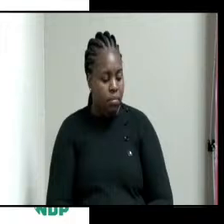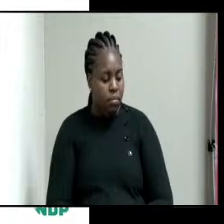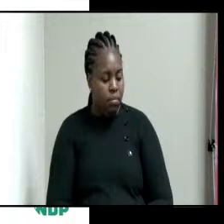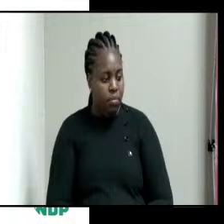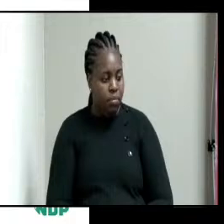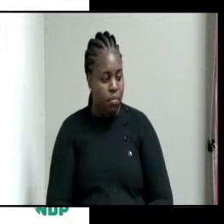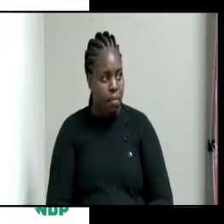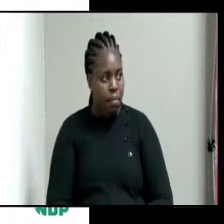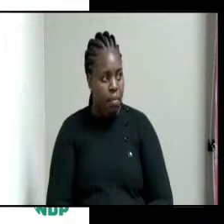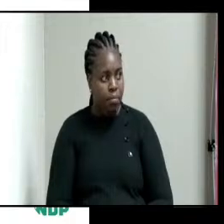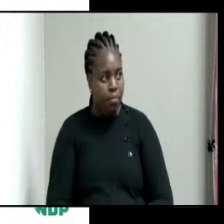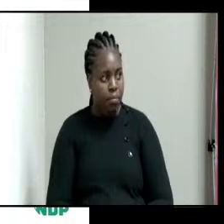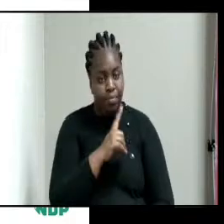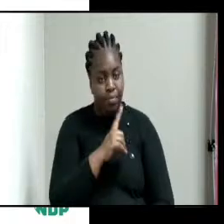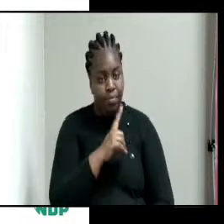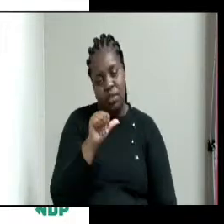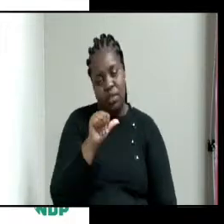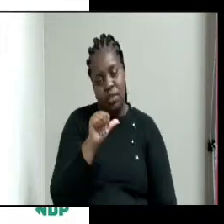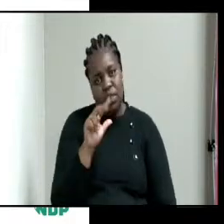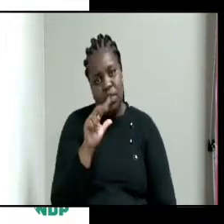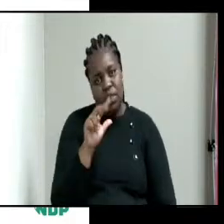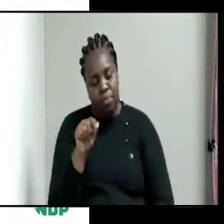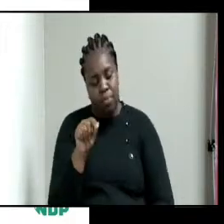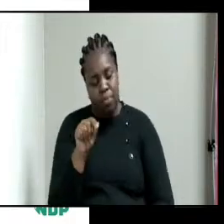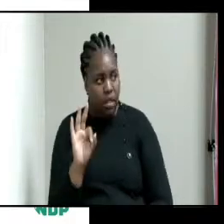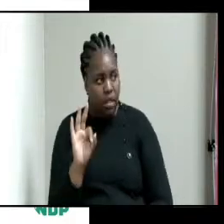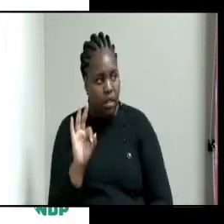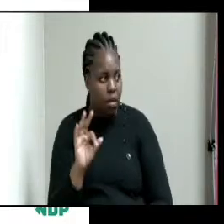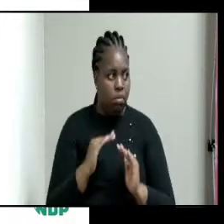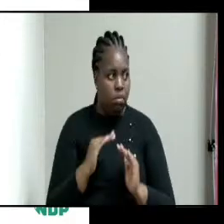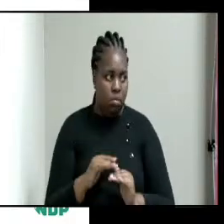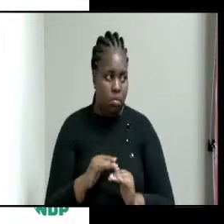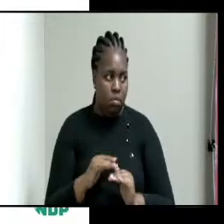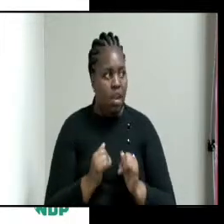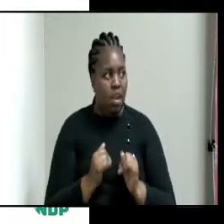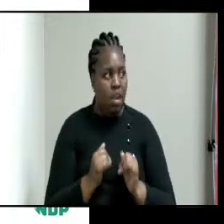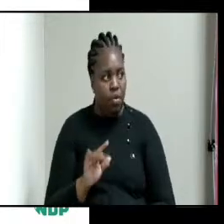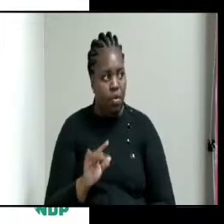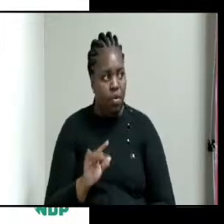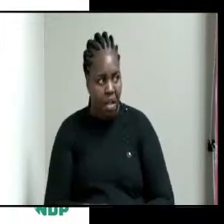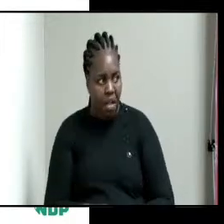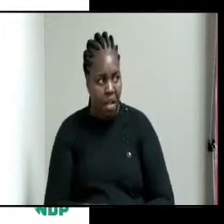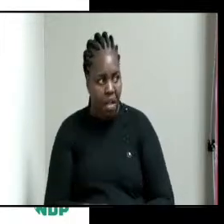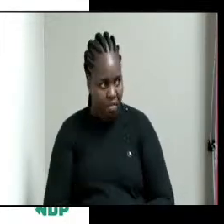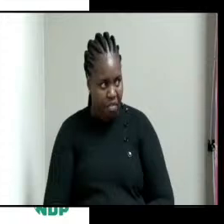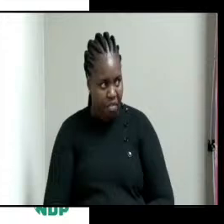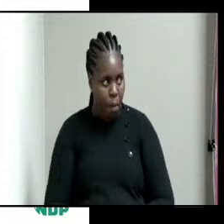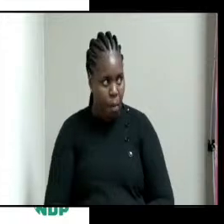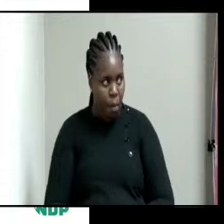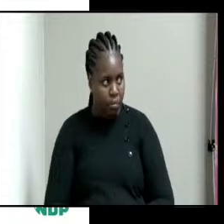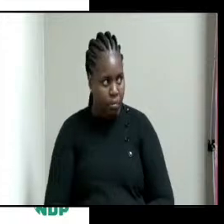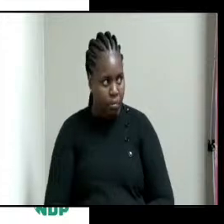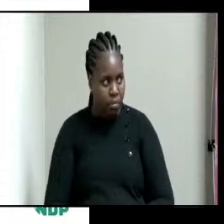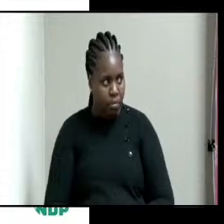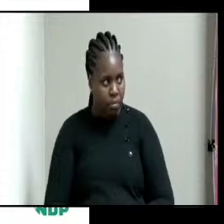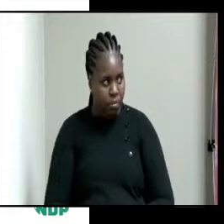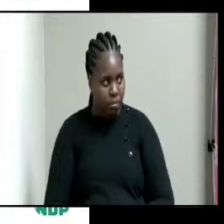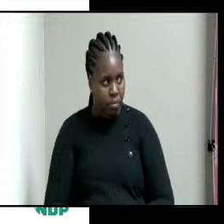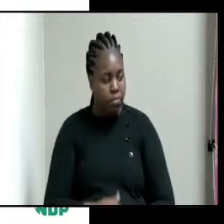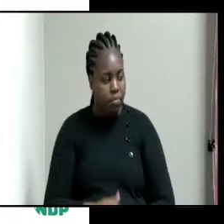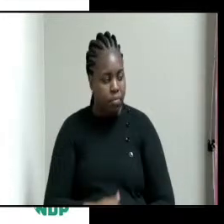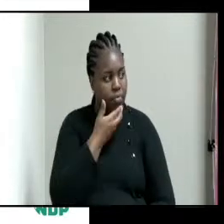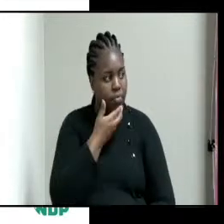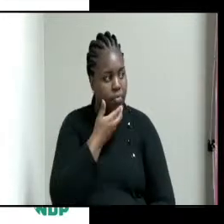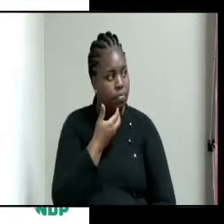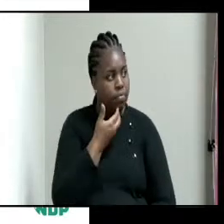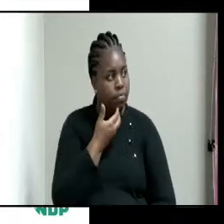68.3%, with the whites at the lowest, 5%. And then in terms of geographic location of poor